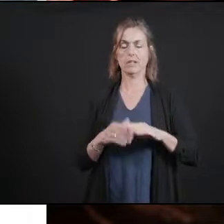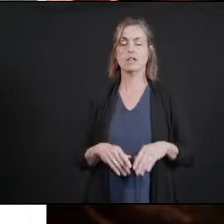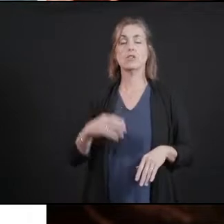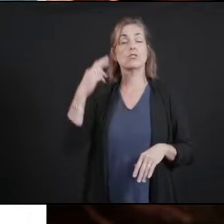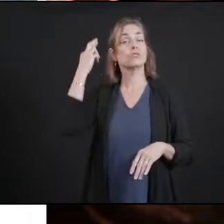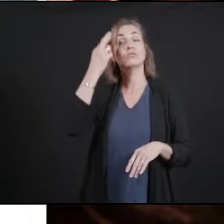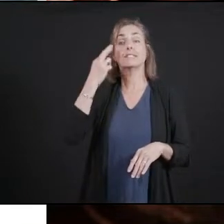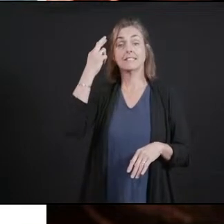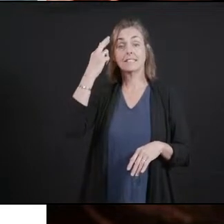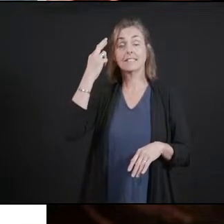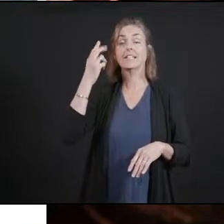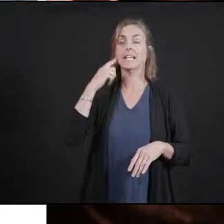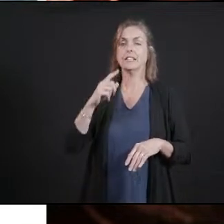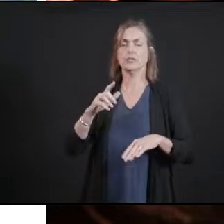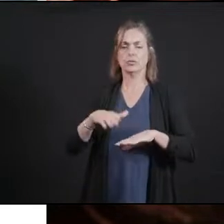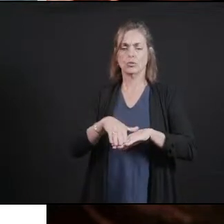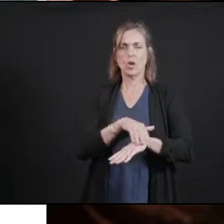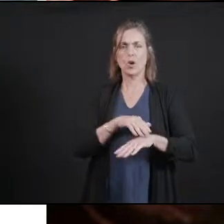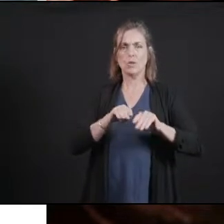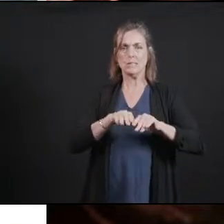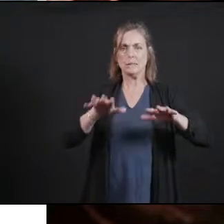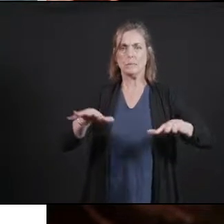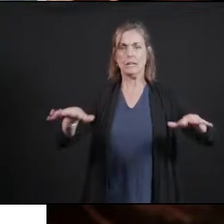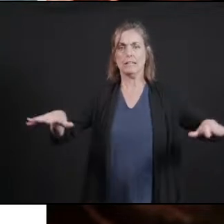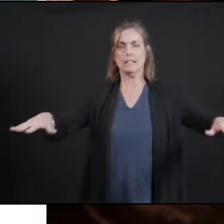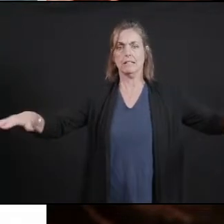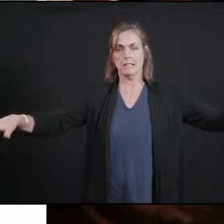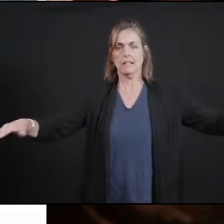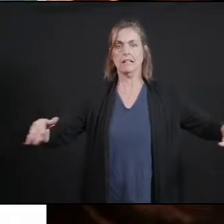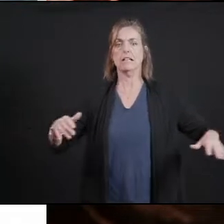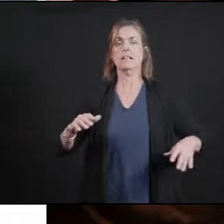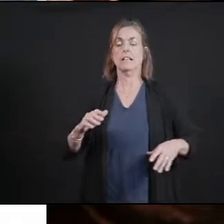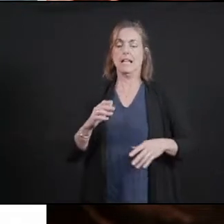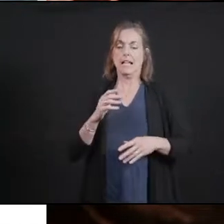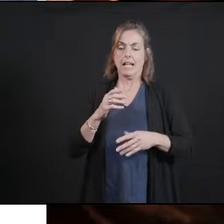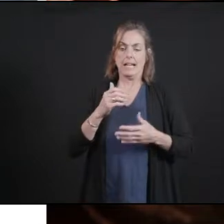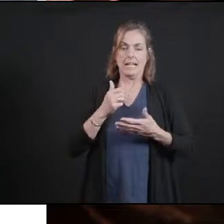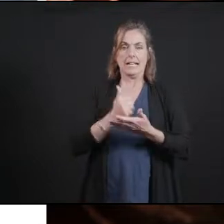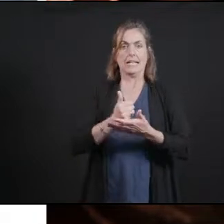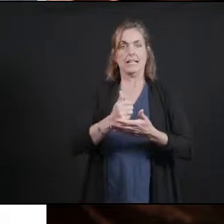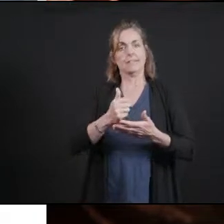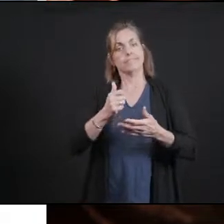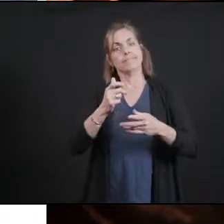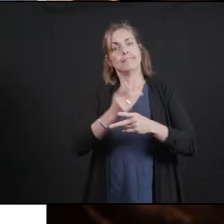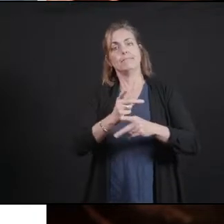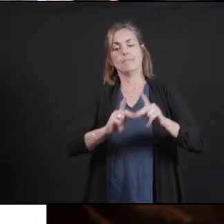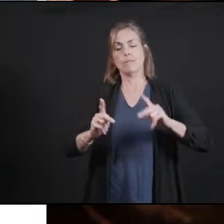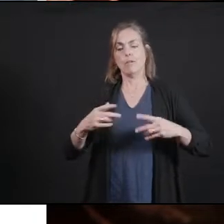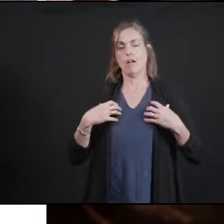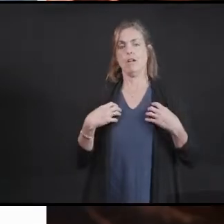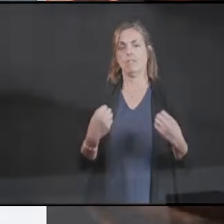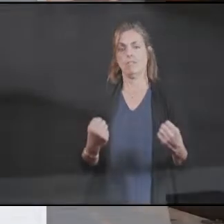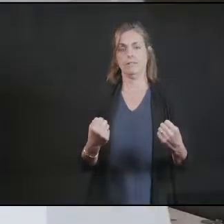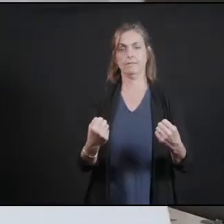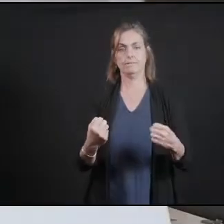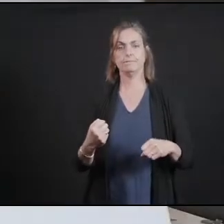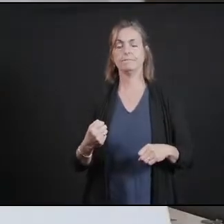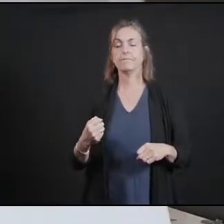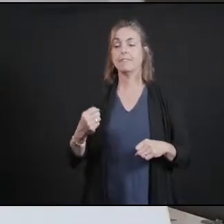face masks during the COVID-19 outbreak. The CDC now recommends wearing simple cloth face coverings in